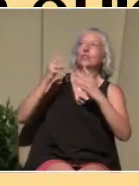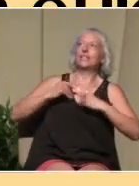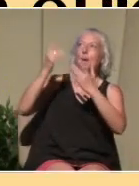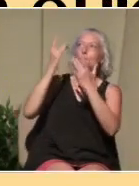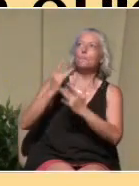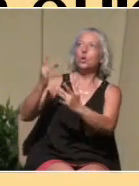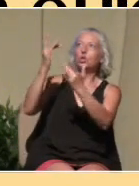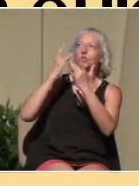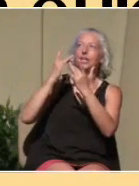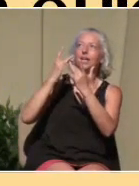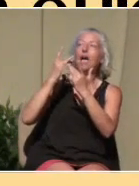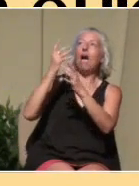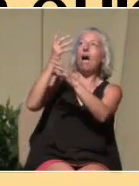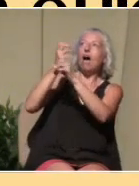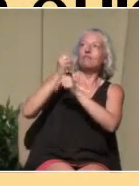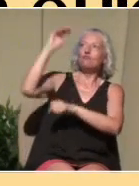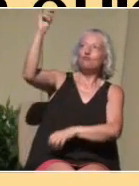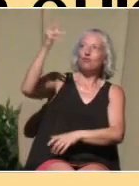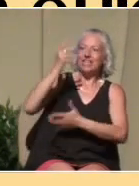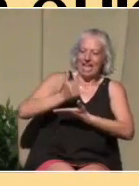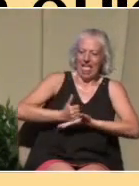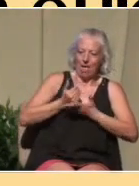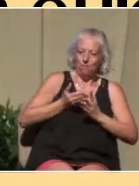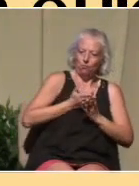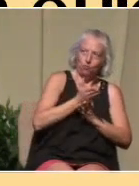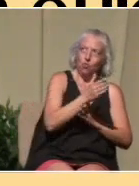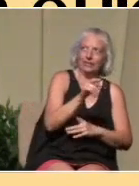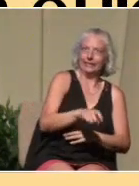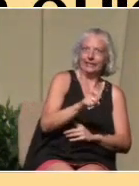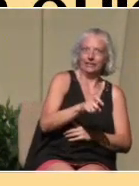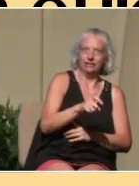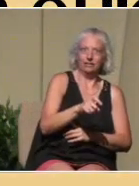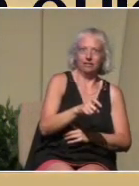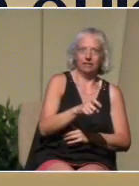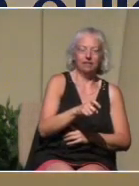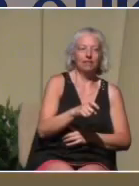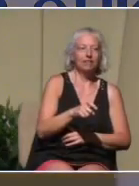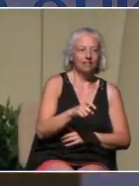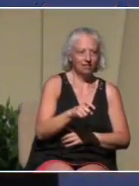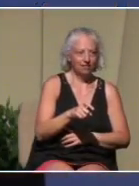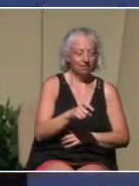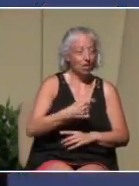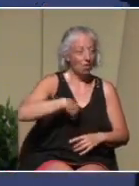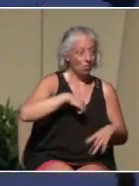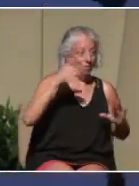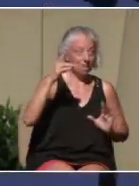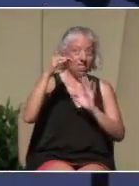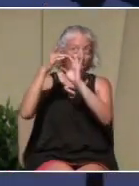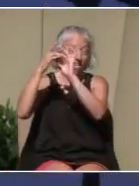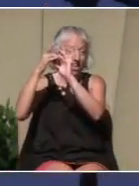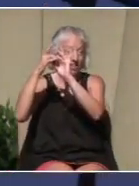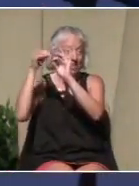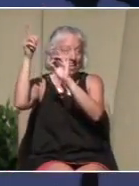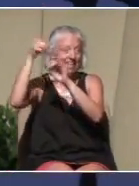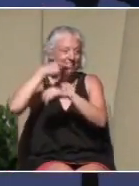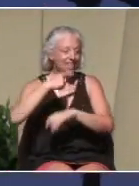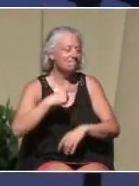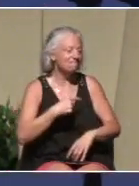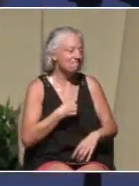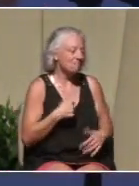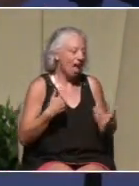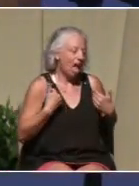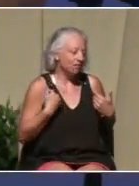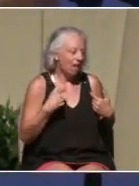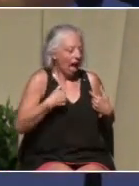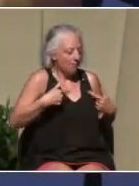to help in our time of need. Jesus says to us when we belong to him, he says, I've got this.